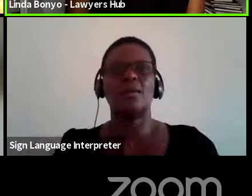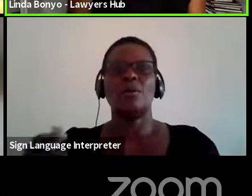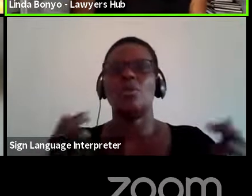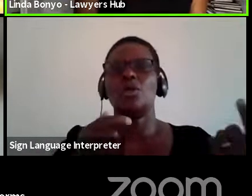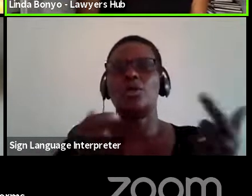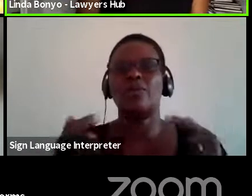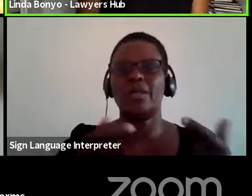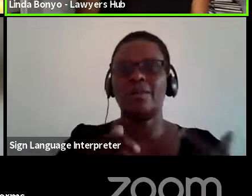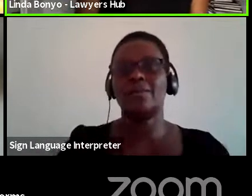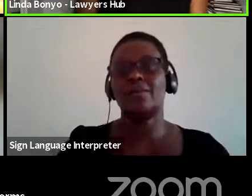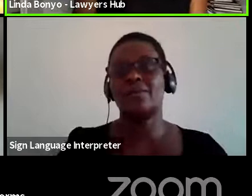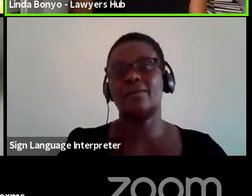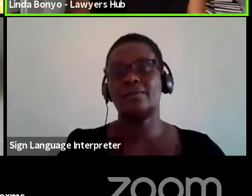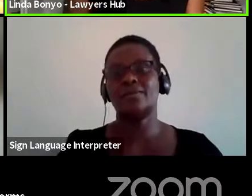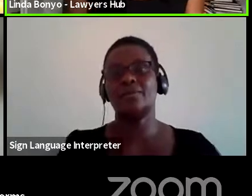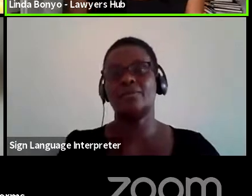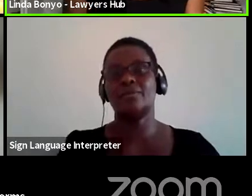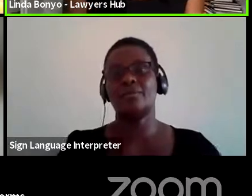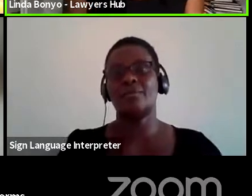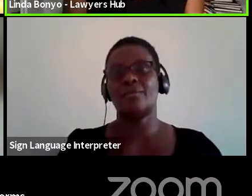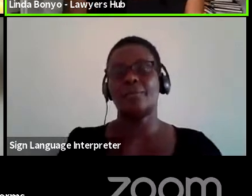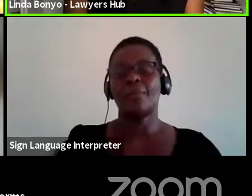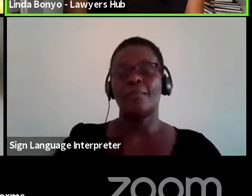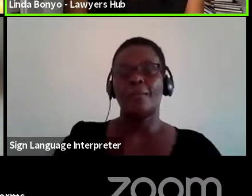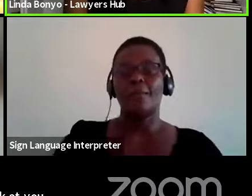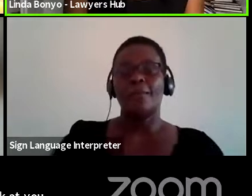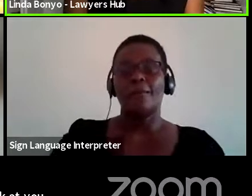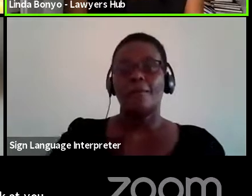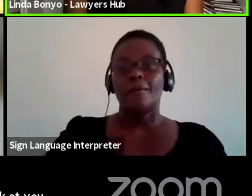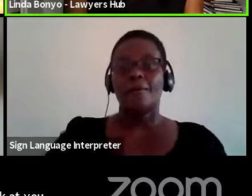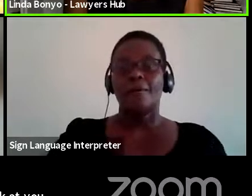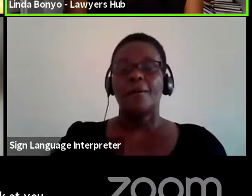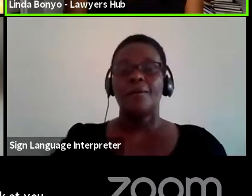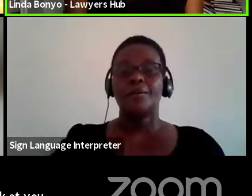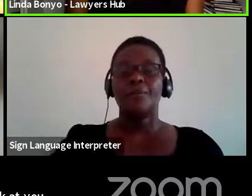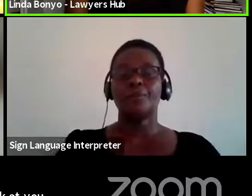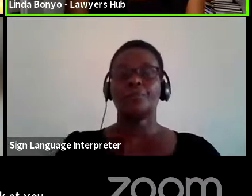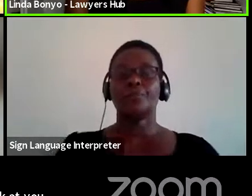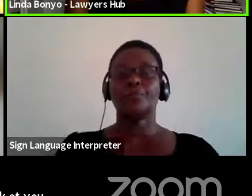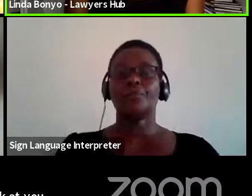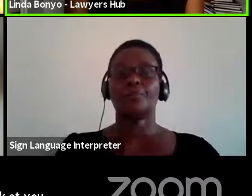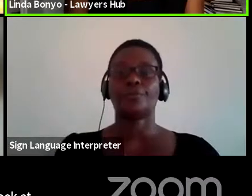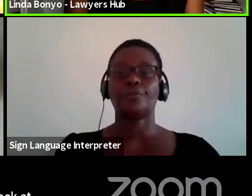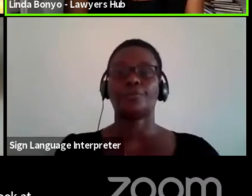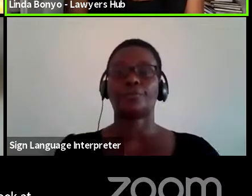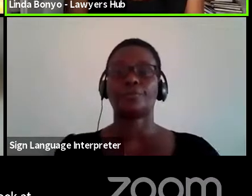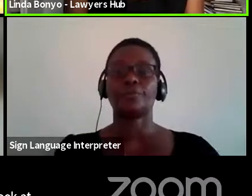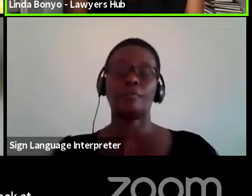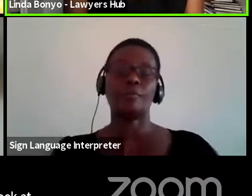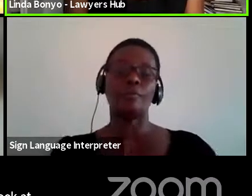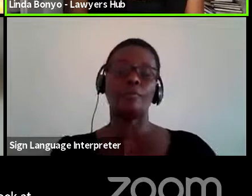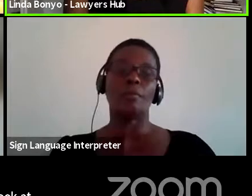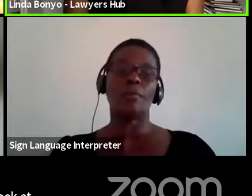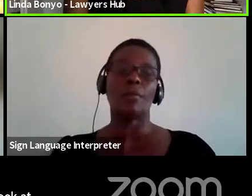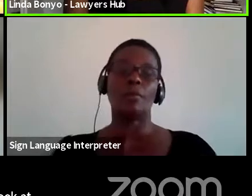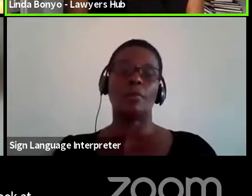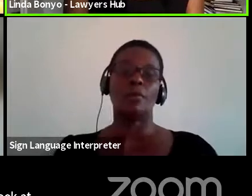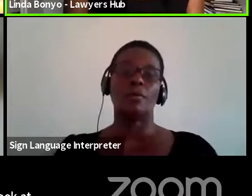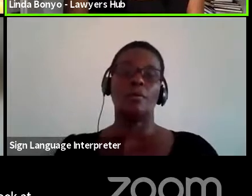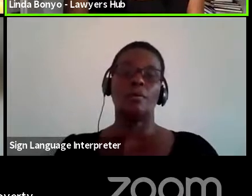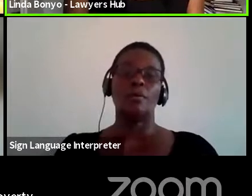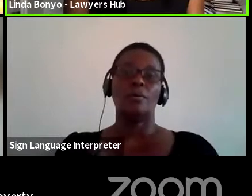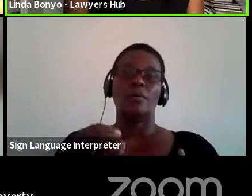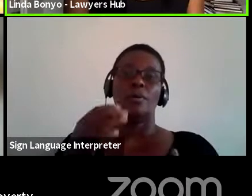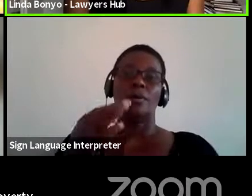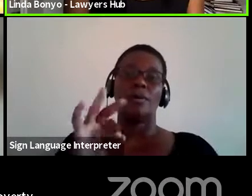don't know that I can go into the specifics, but if you look at, especially the challenges posed by COVID and human moderators, I think Facebook moderators